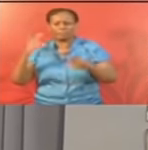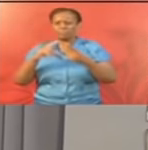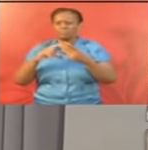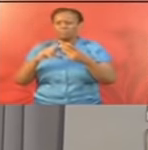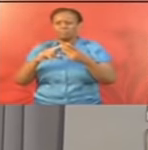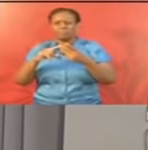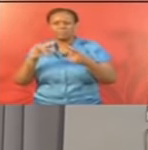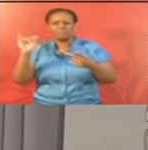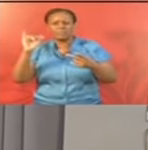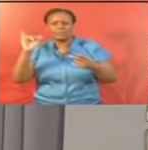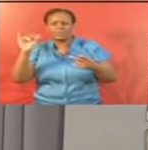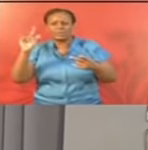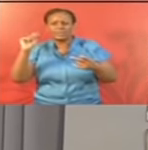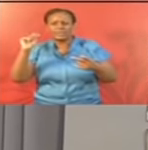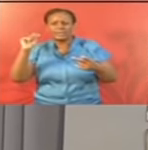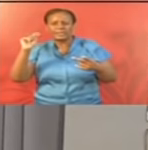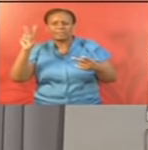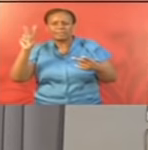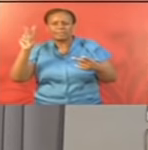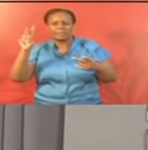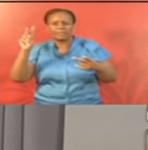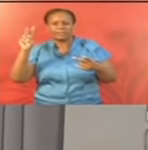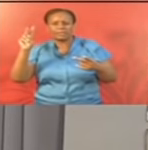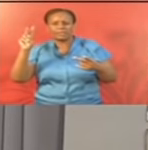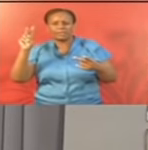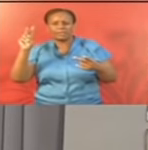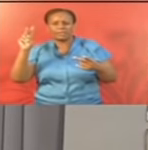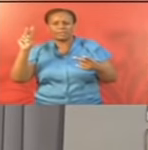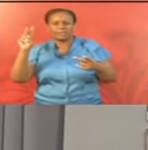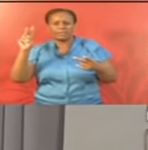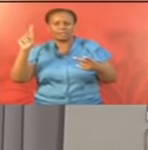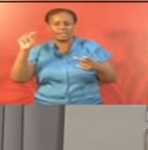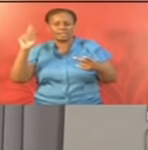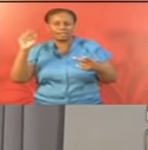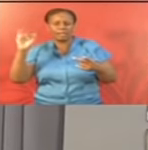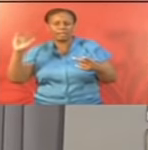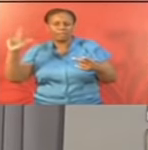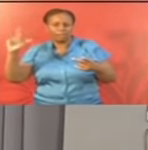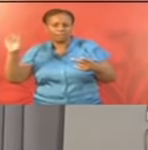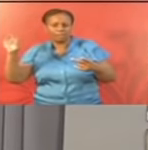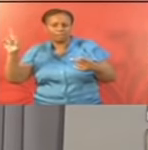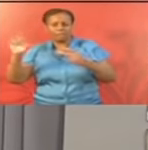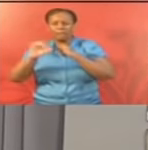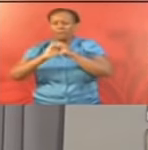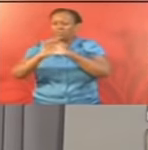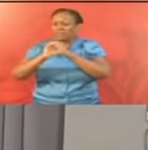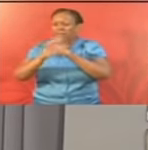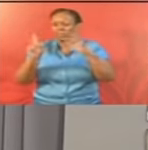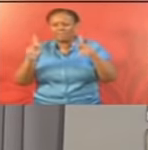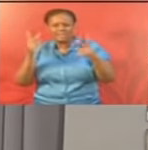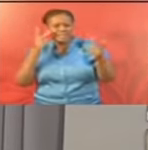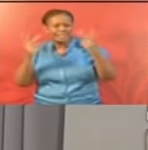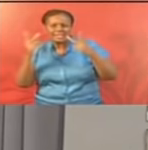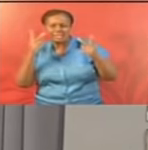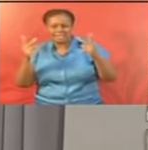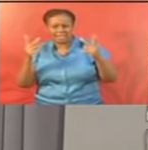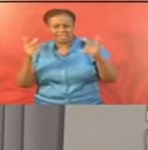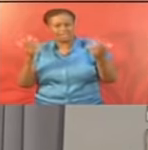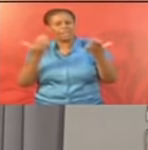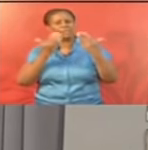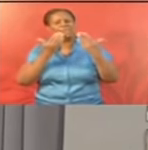about. So thank you. It's good advice, and it's something that we will deepen in the coming days and weeks.